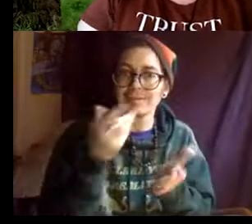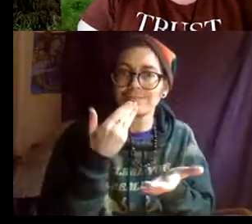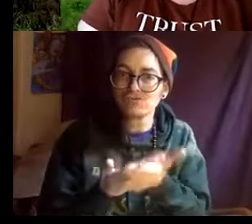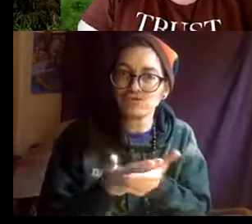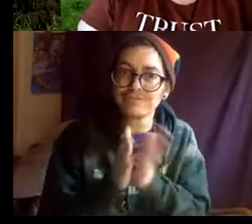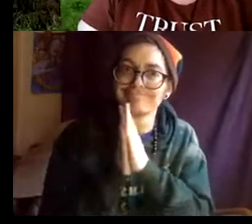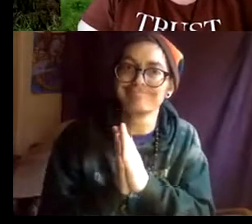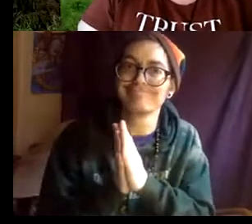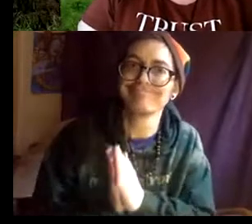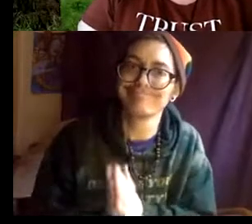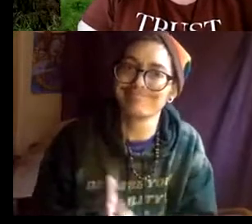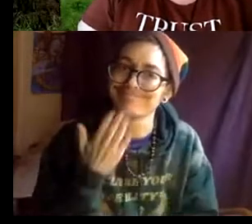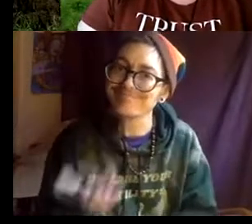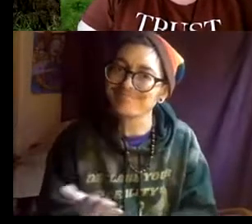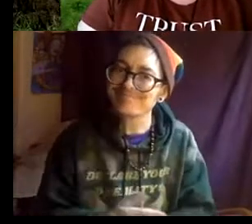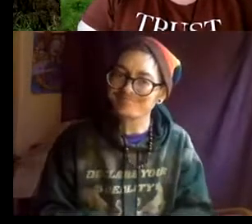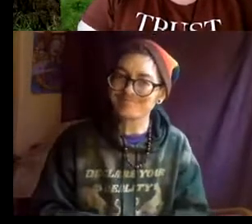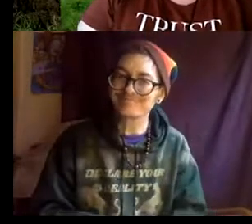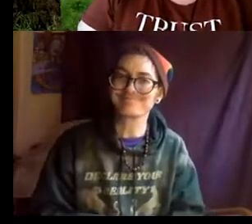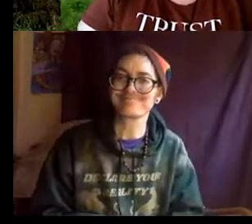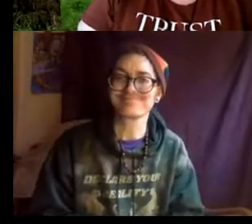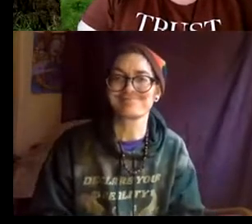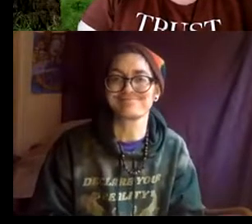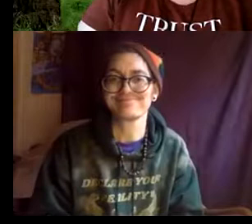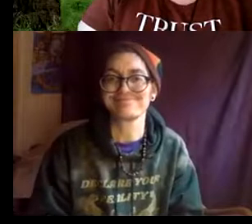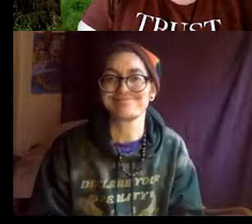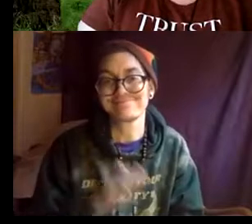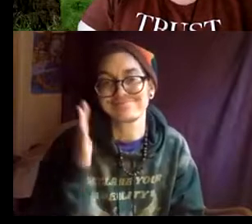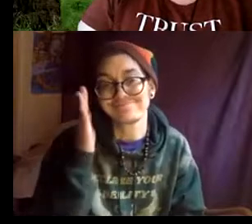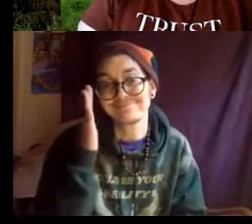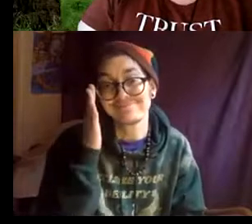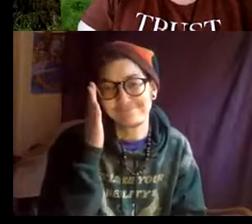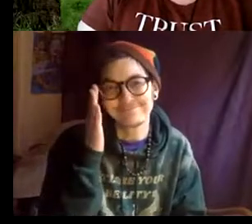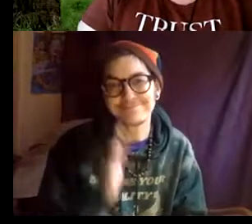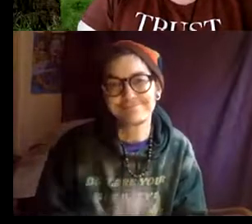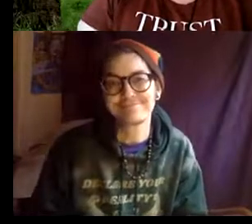to applaud you, to say that you're on the right track, and to keep it up, to keep up the hard work.